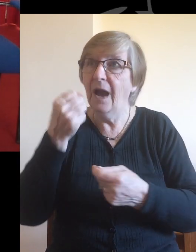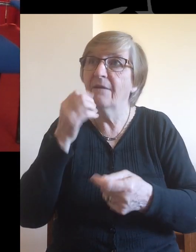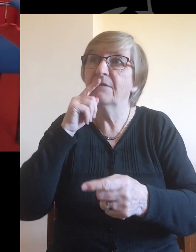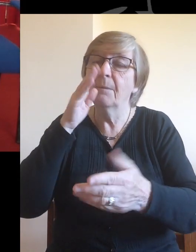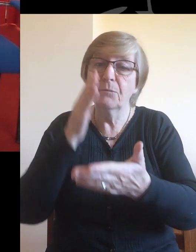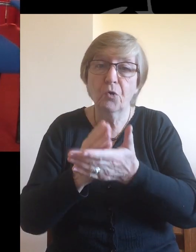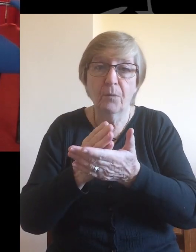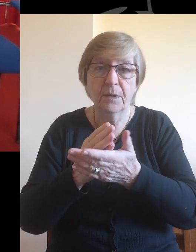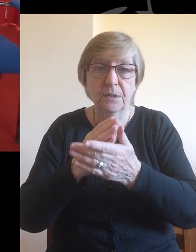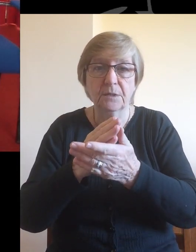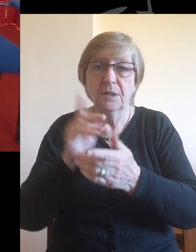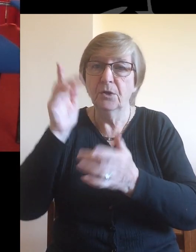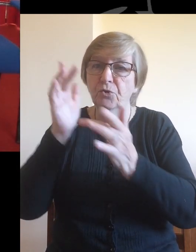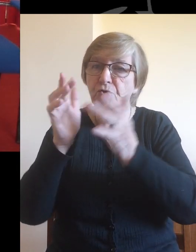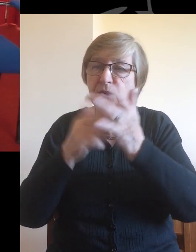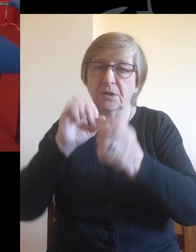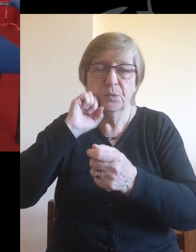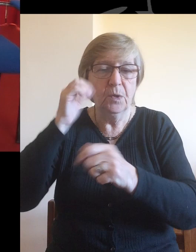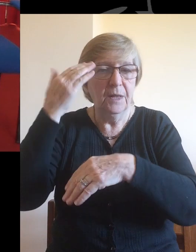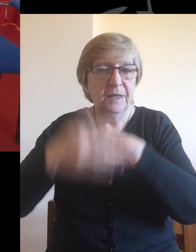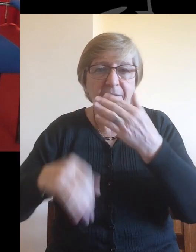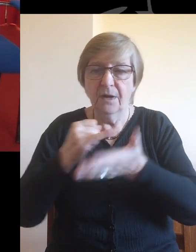forsaken.